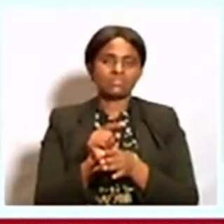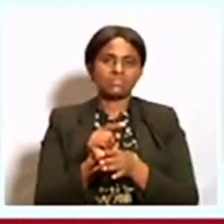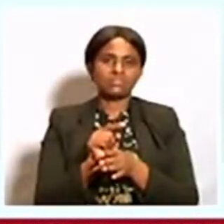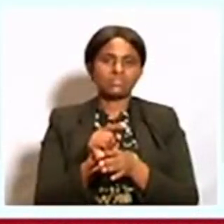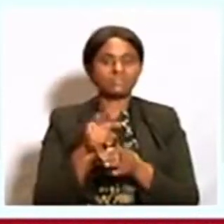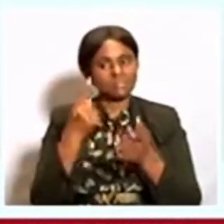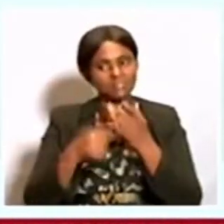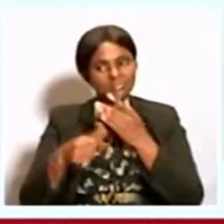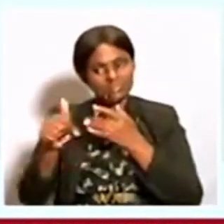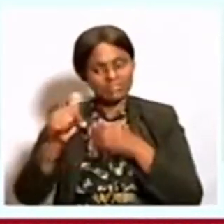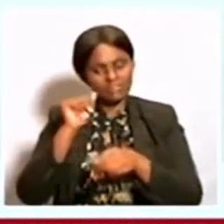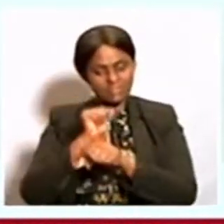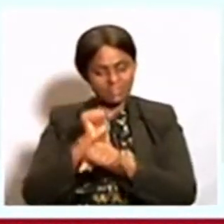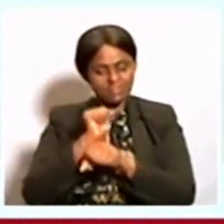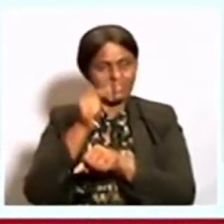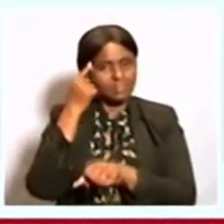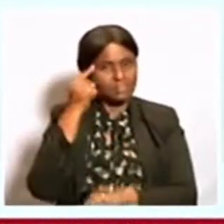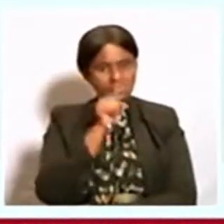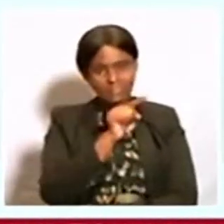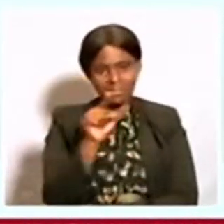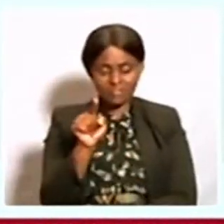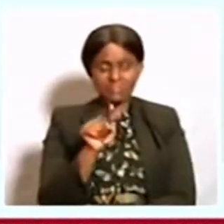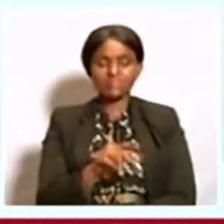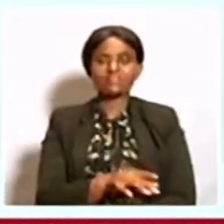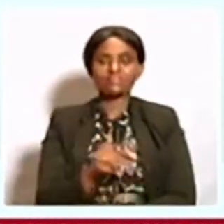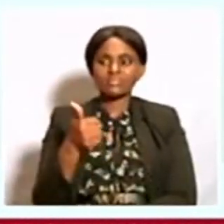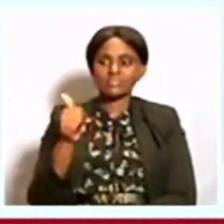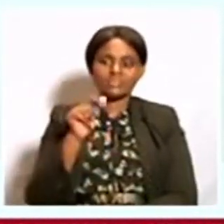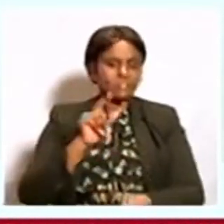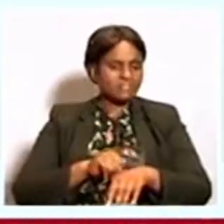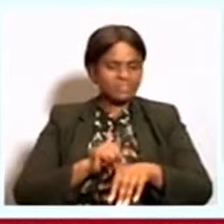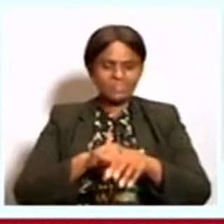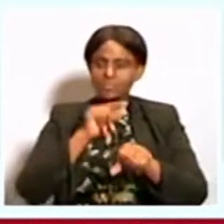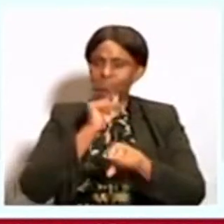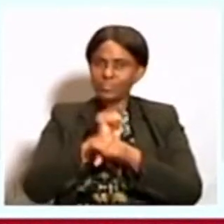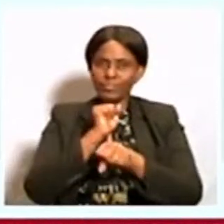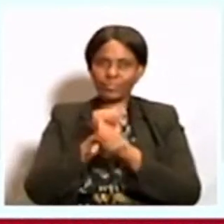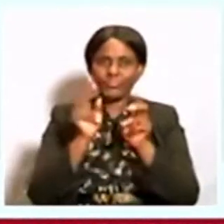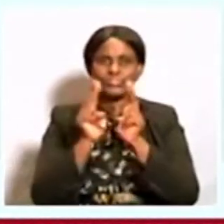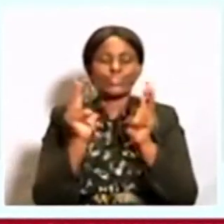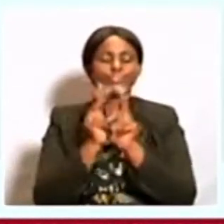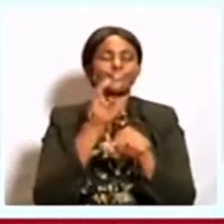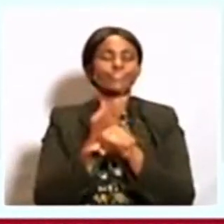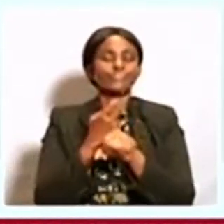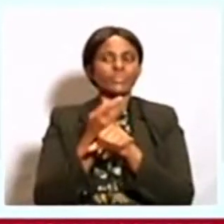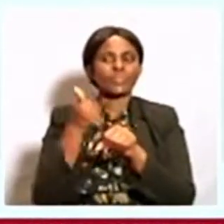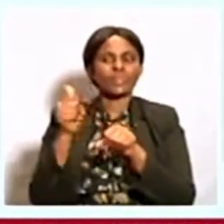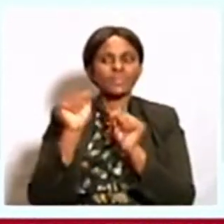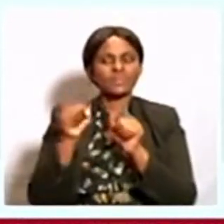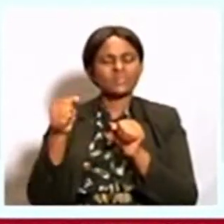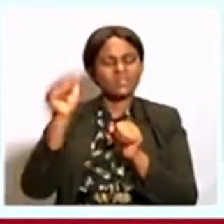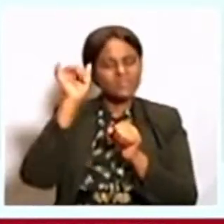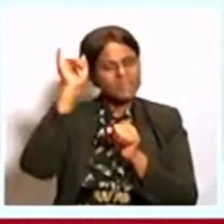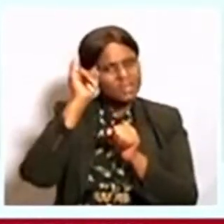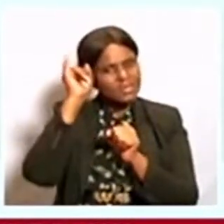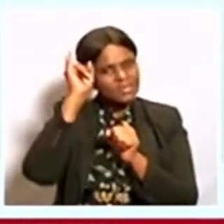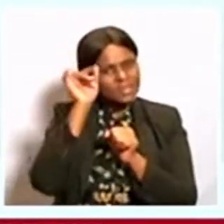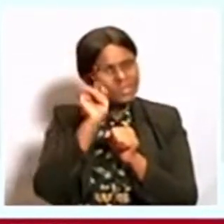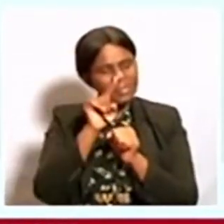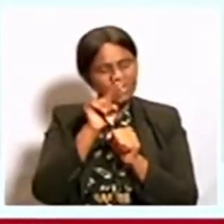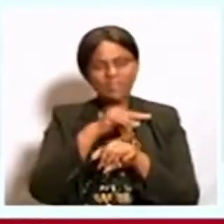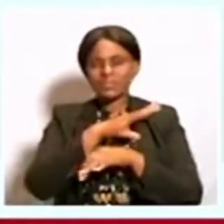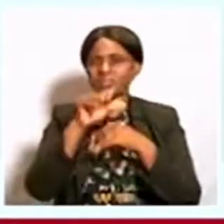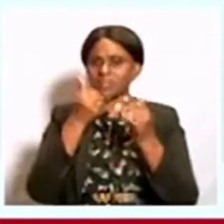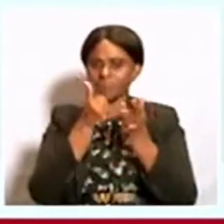to what they are employed for. They are making our work very difficult. Can you imagine that the